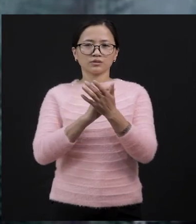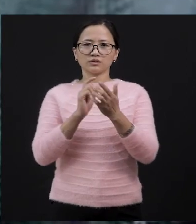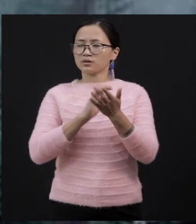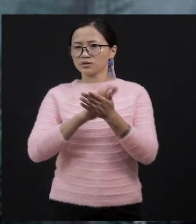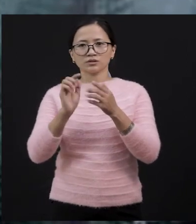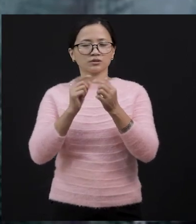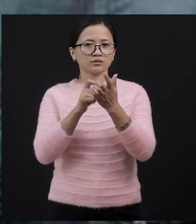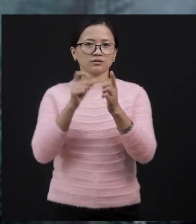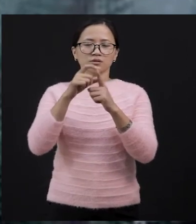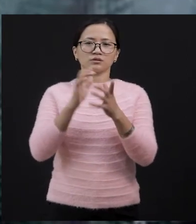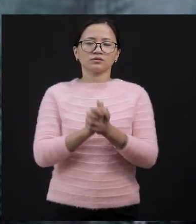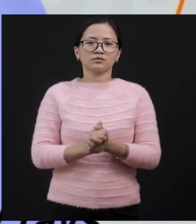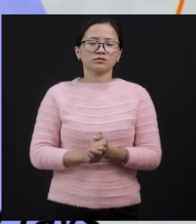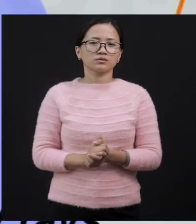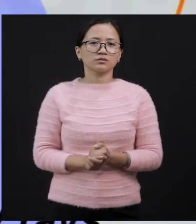Okay,